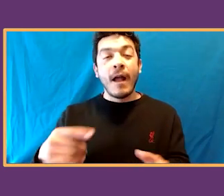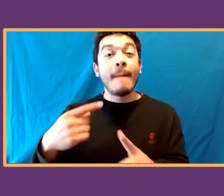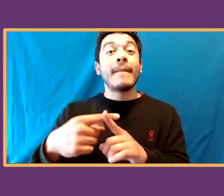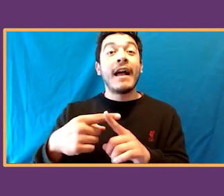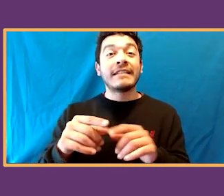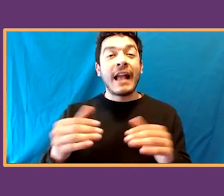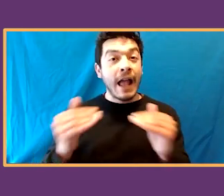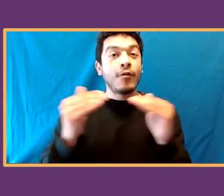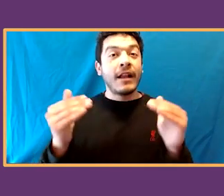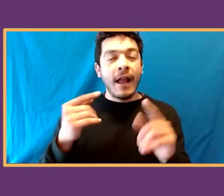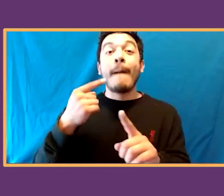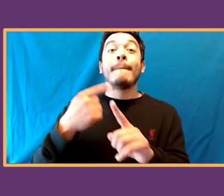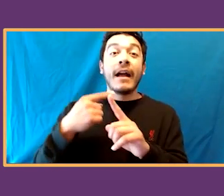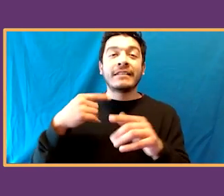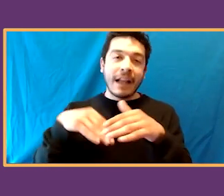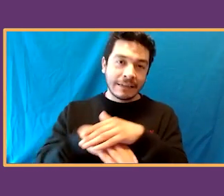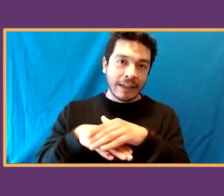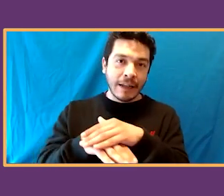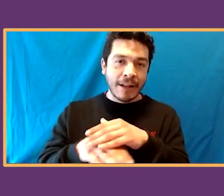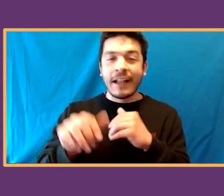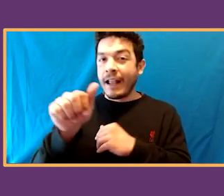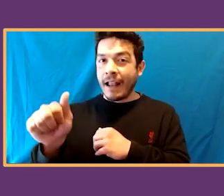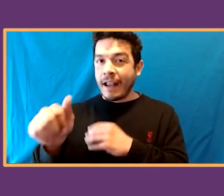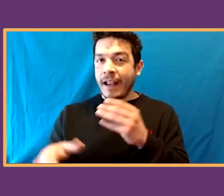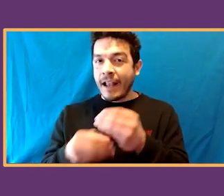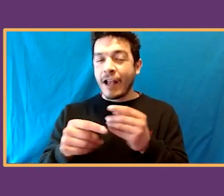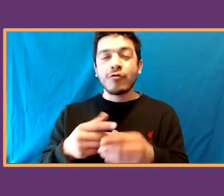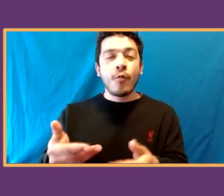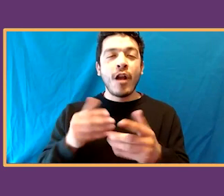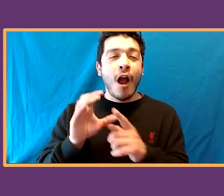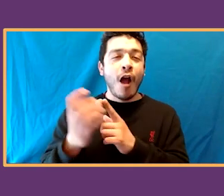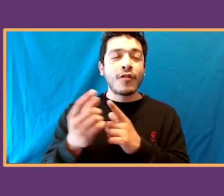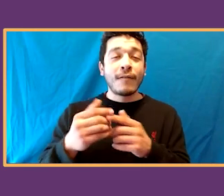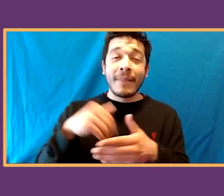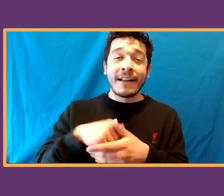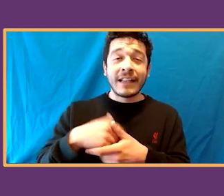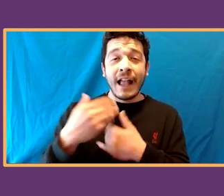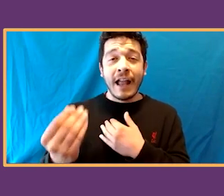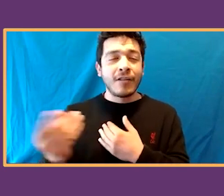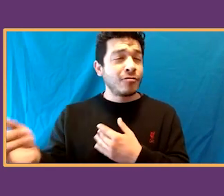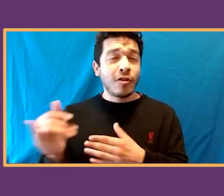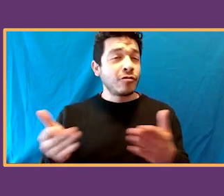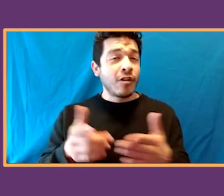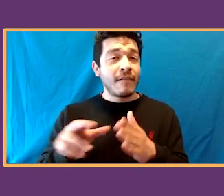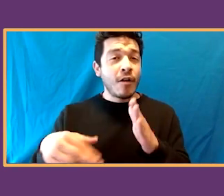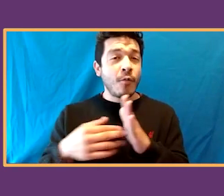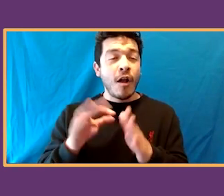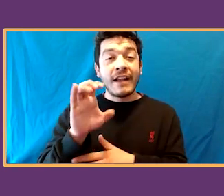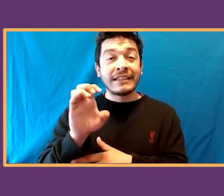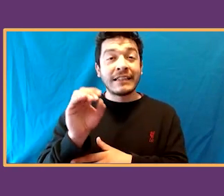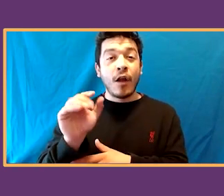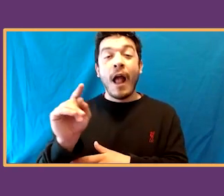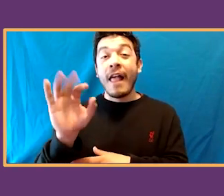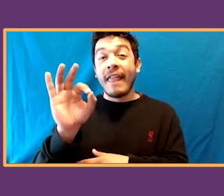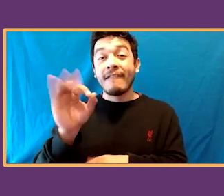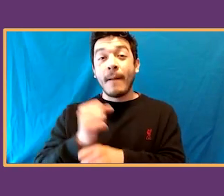equity plus accessibility. To build culture from the inside out, as well, she serves in the role of CEO at the F-Bomb